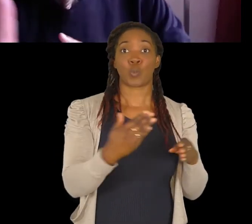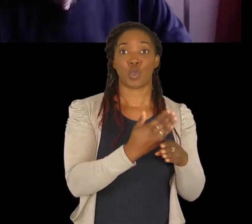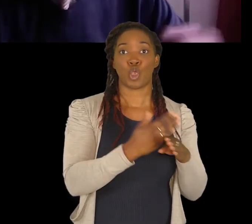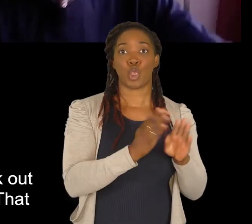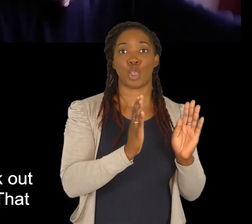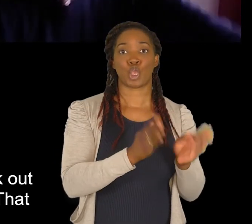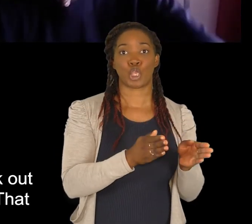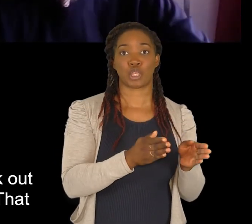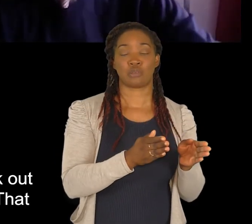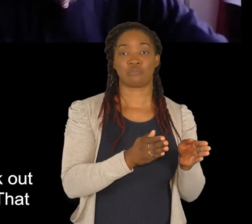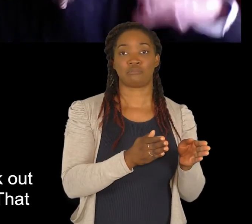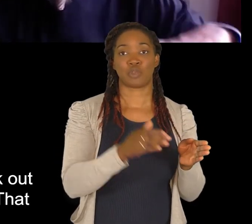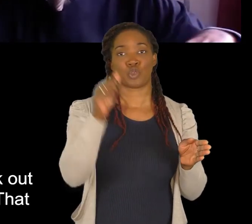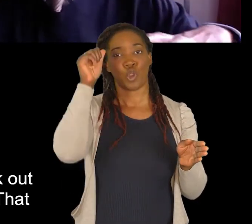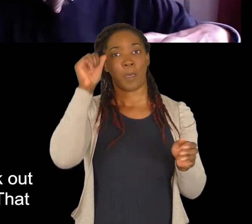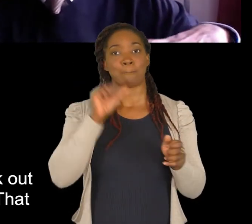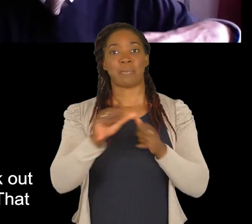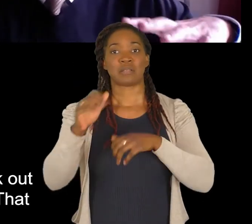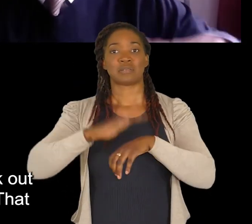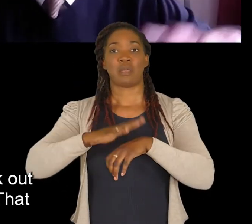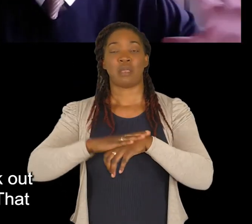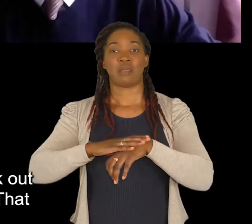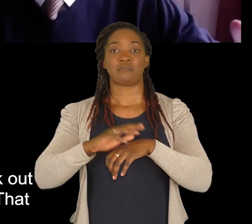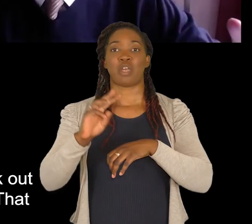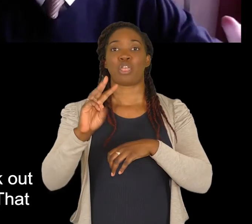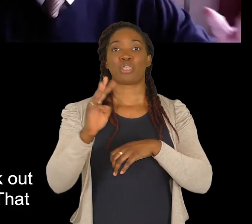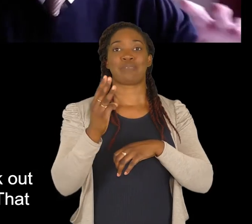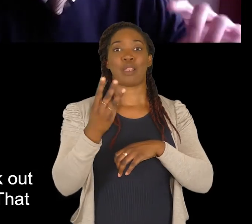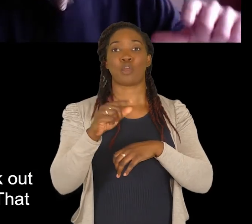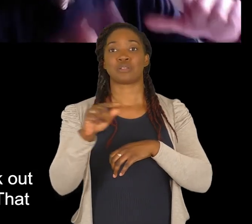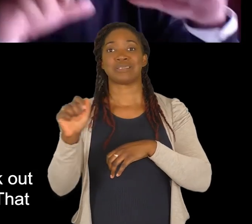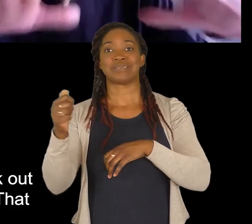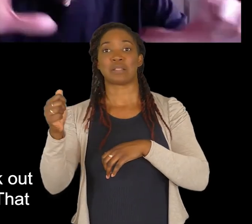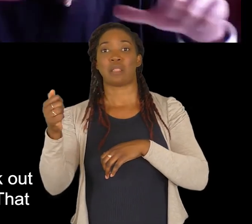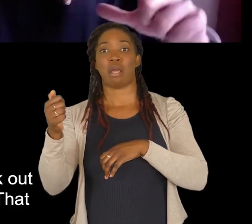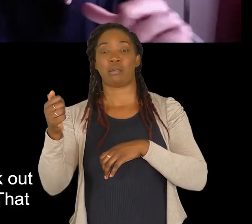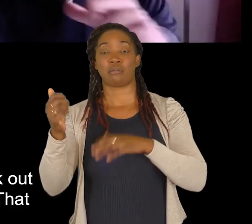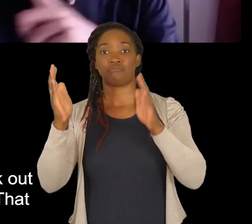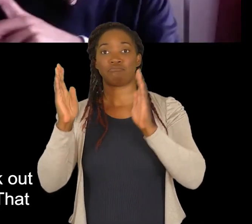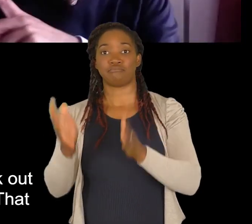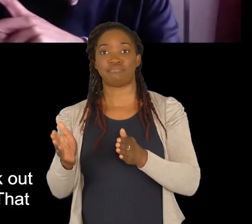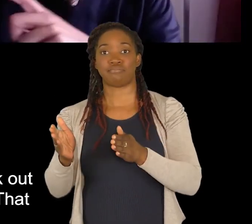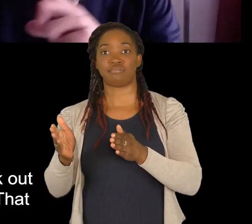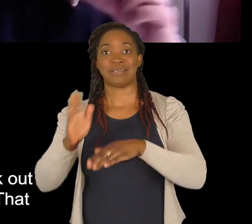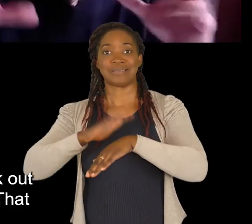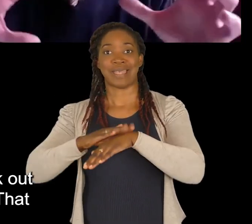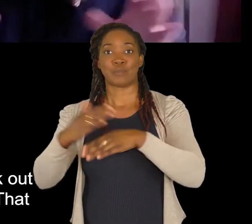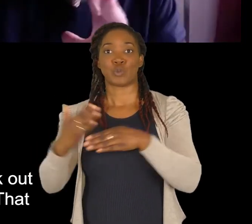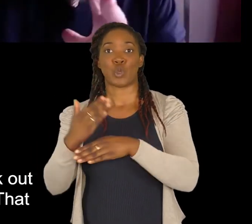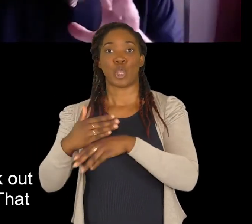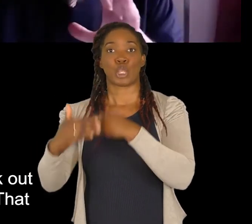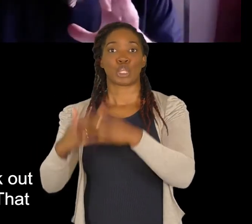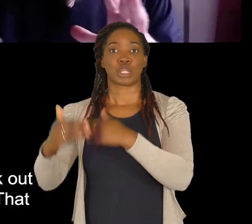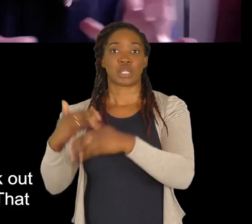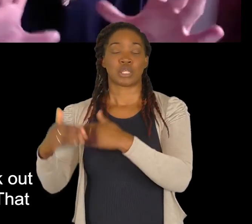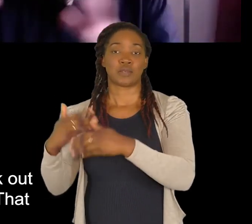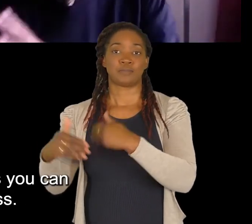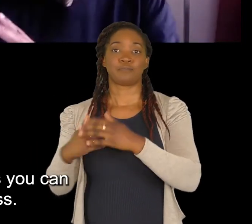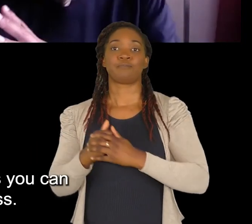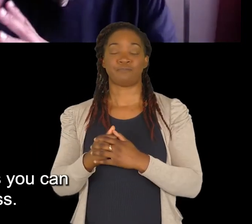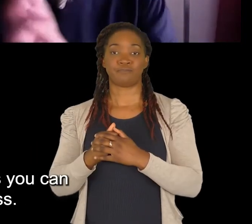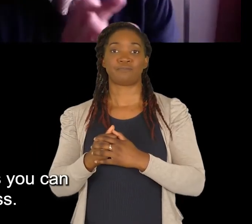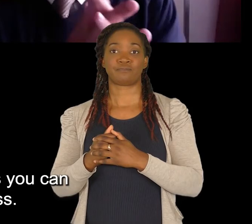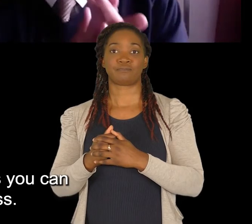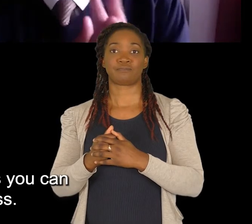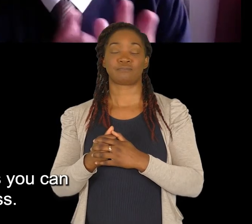work, right? So if you know your best times are 3 to 6, then block out that time in your diary. It's going to be 3 to 6, right?